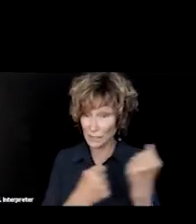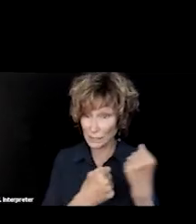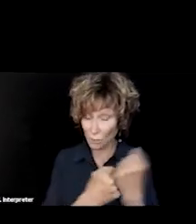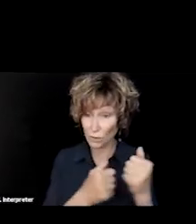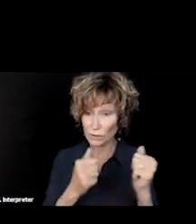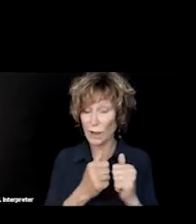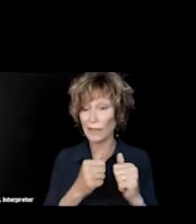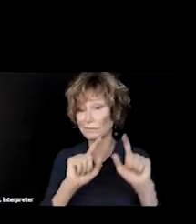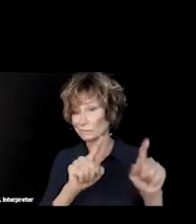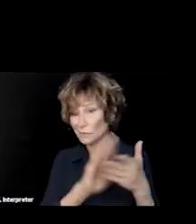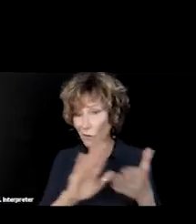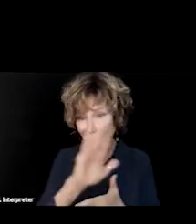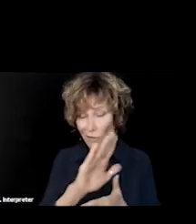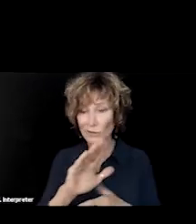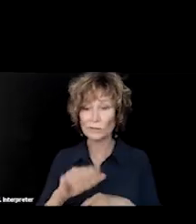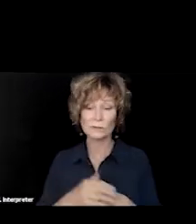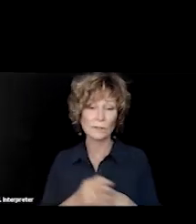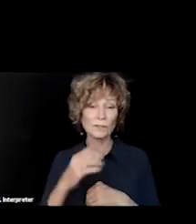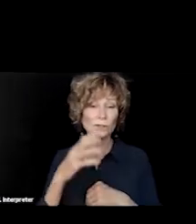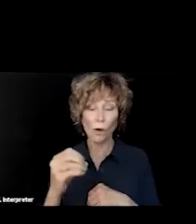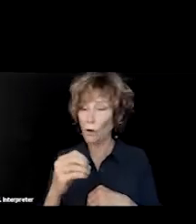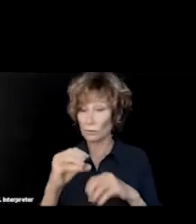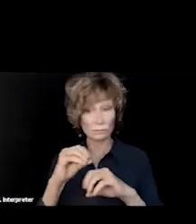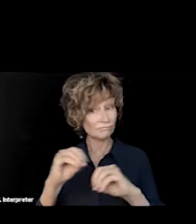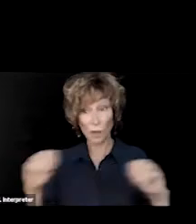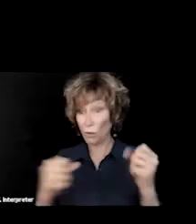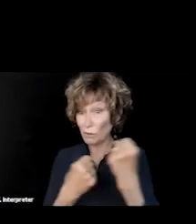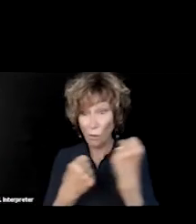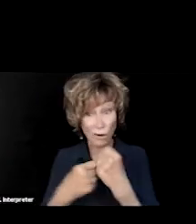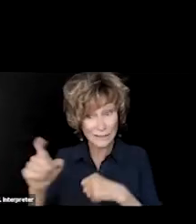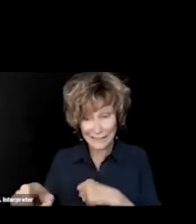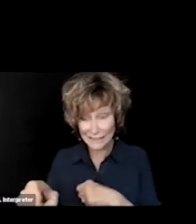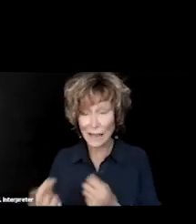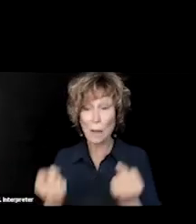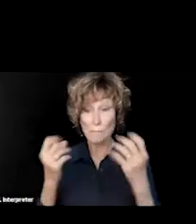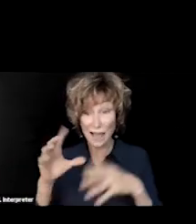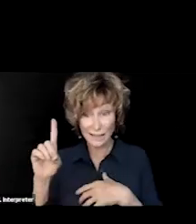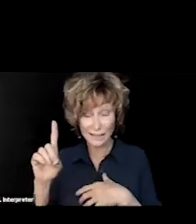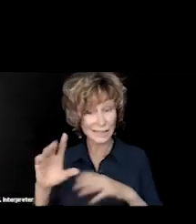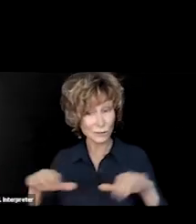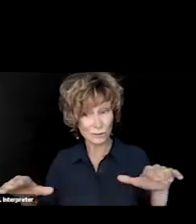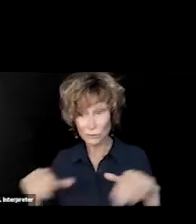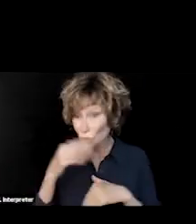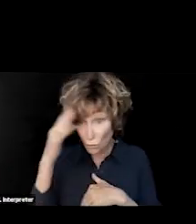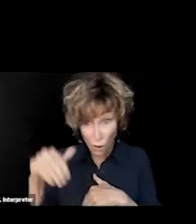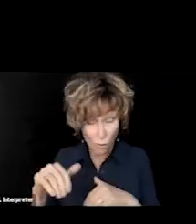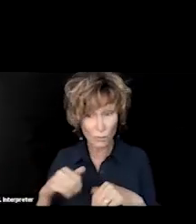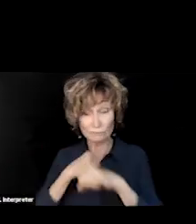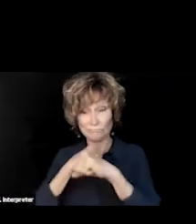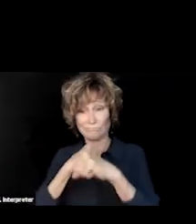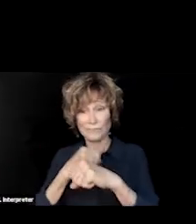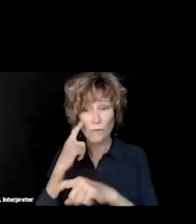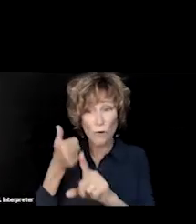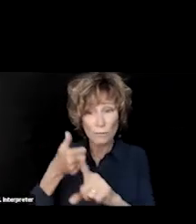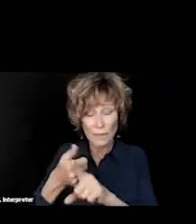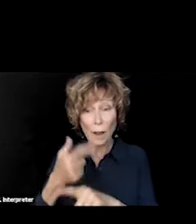ed. So they don't get the supports they need. And many don't know how to advocate for the protections they could have under